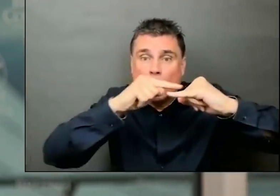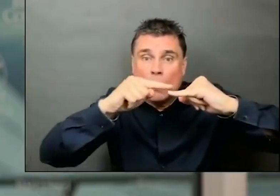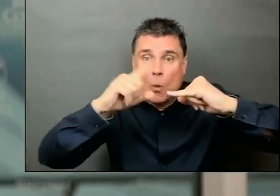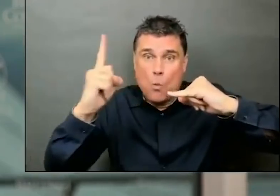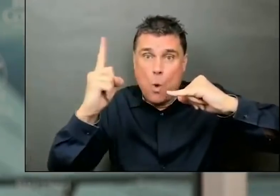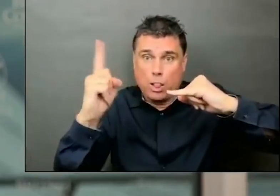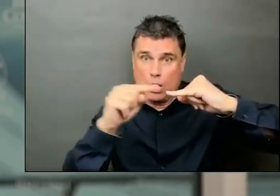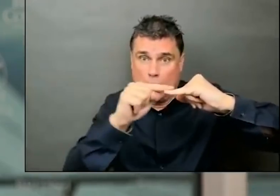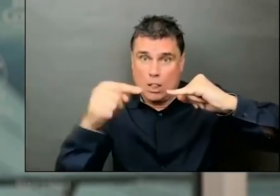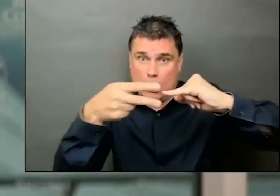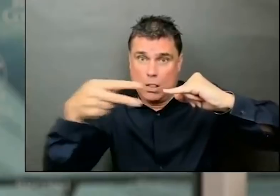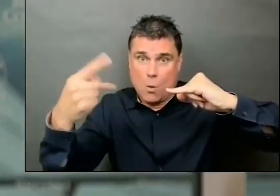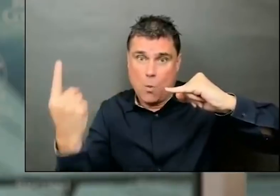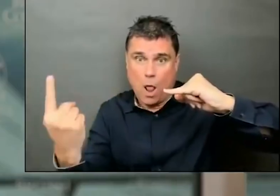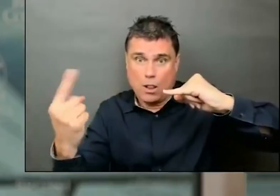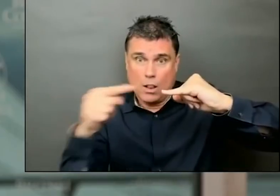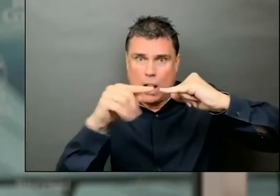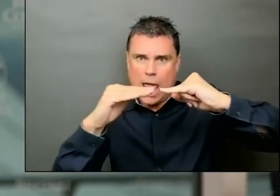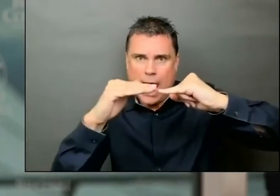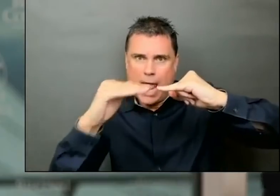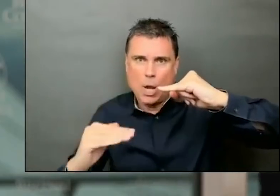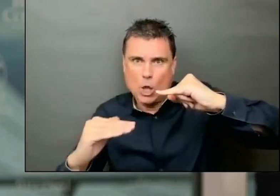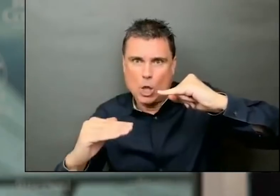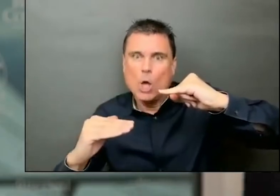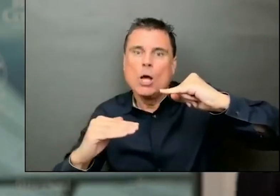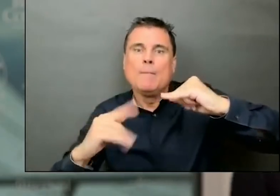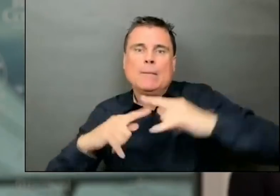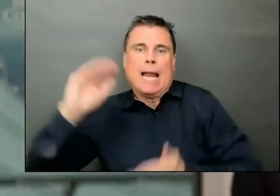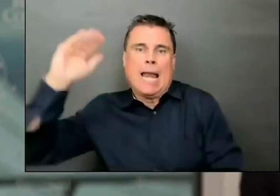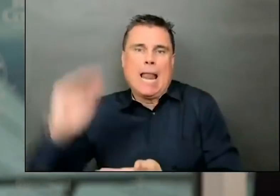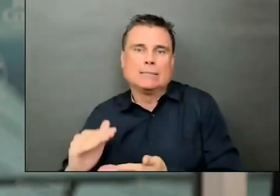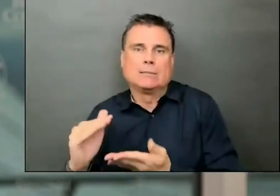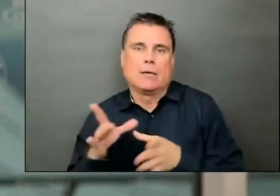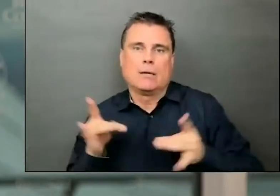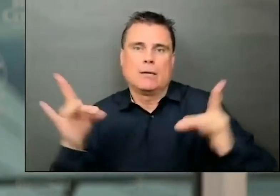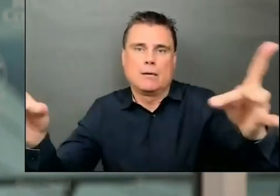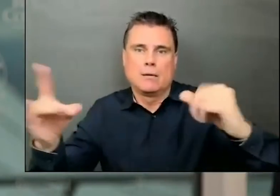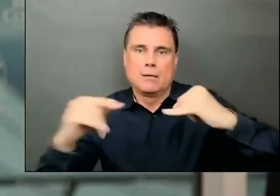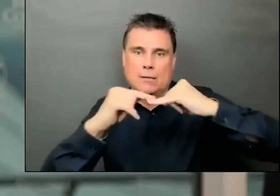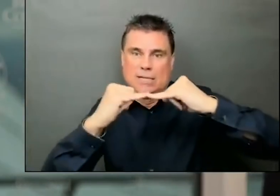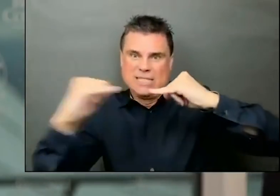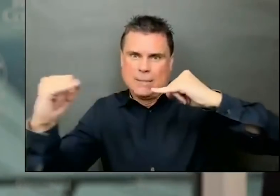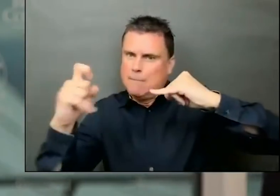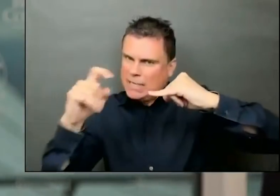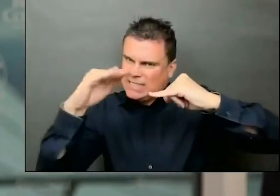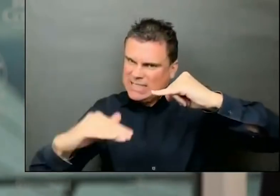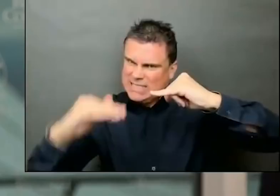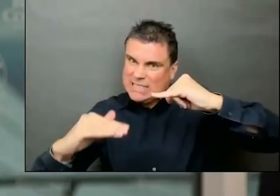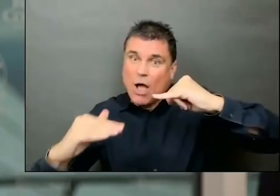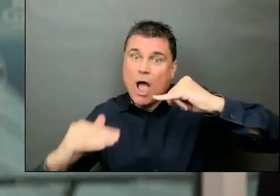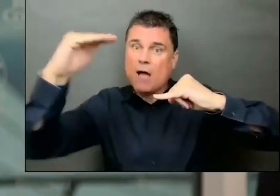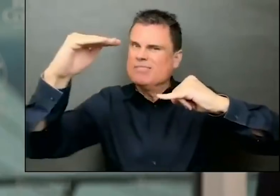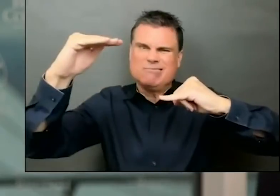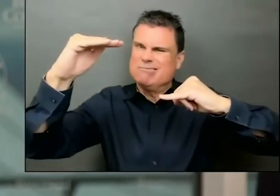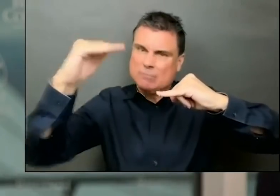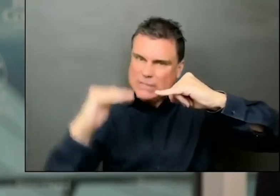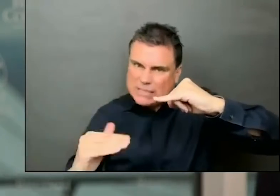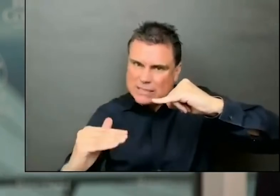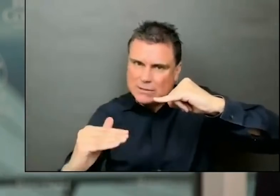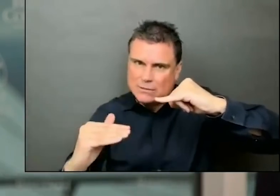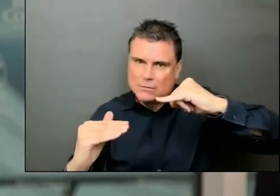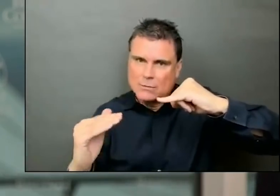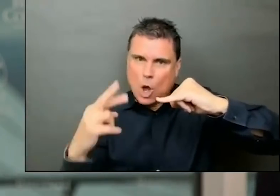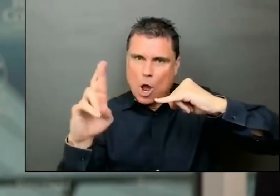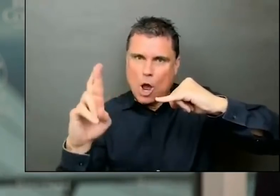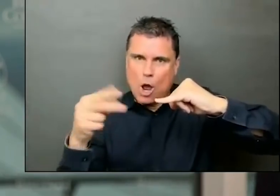0, below 1. And that's where we need to keep it. Since our immunization program got underway, we've seen